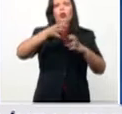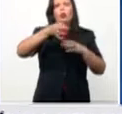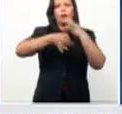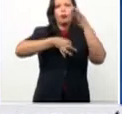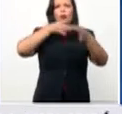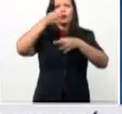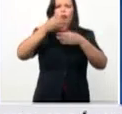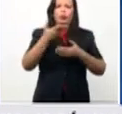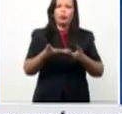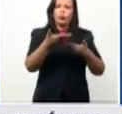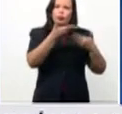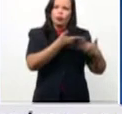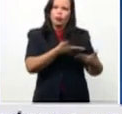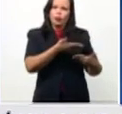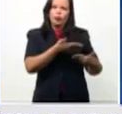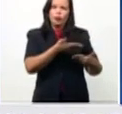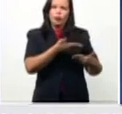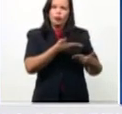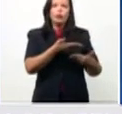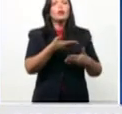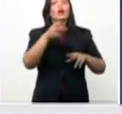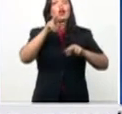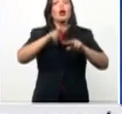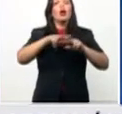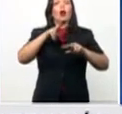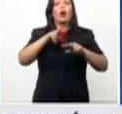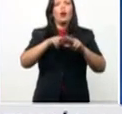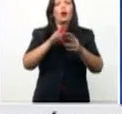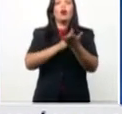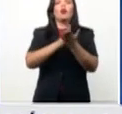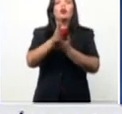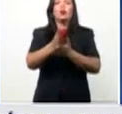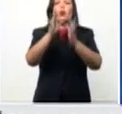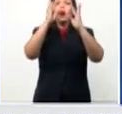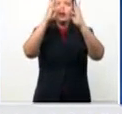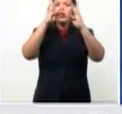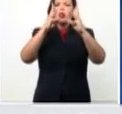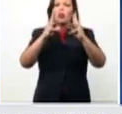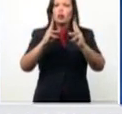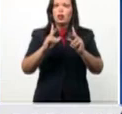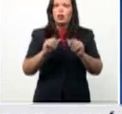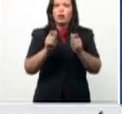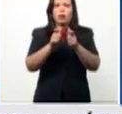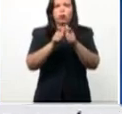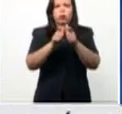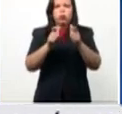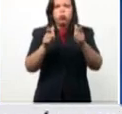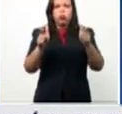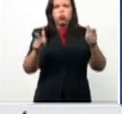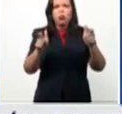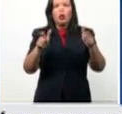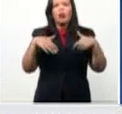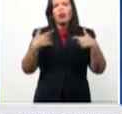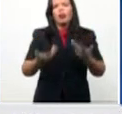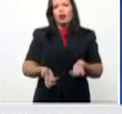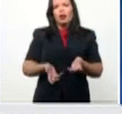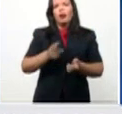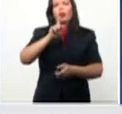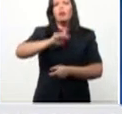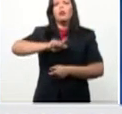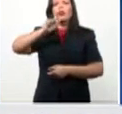thus Havana continues in the first place with a positive rate